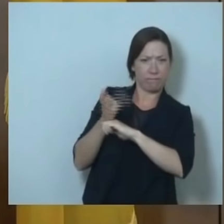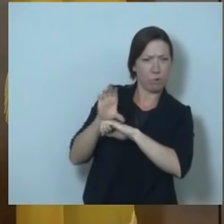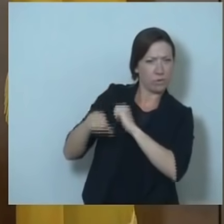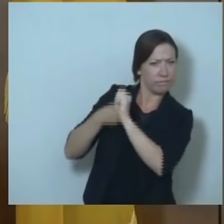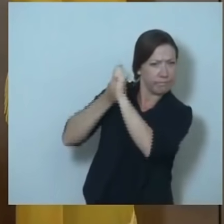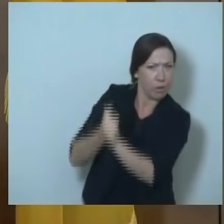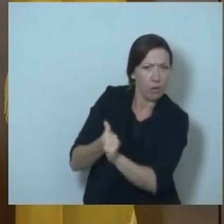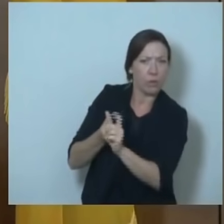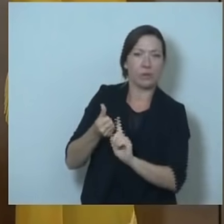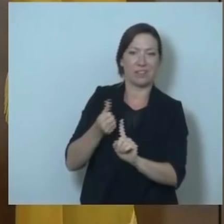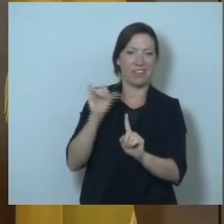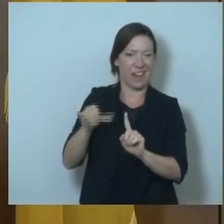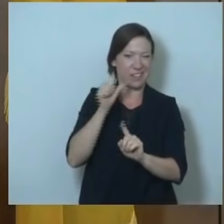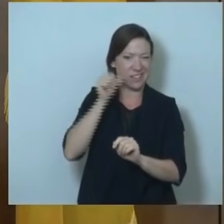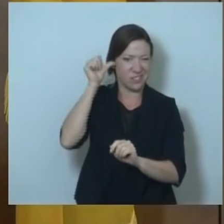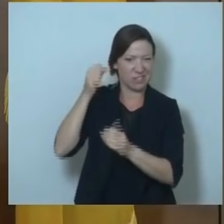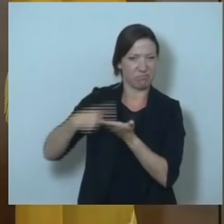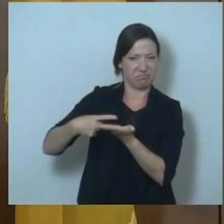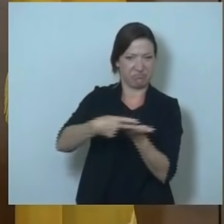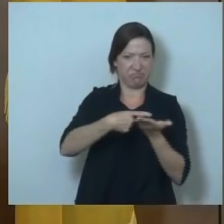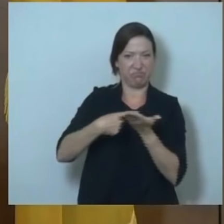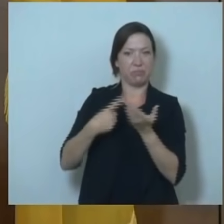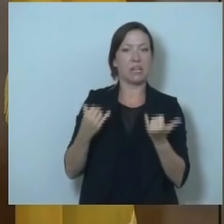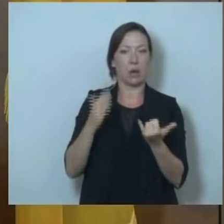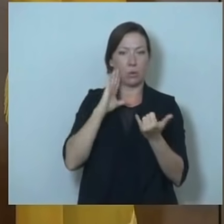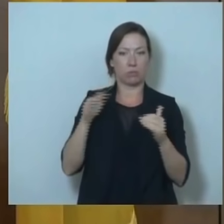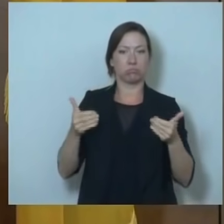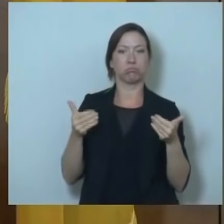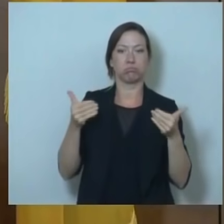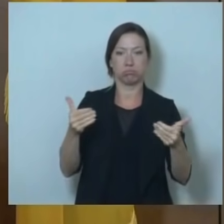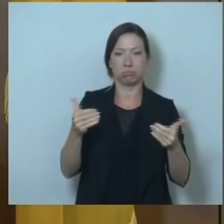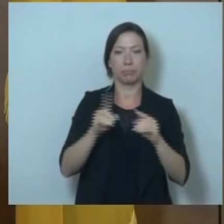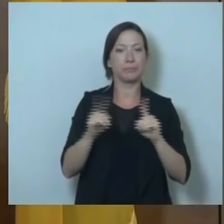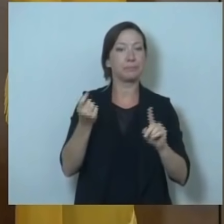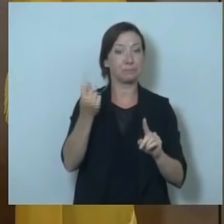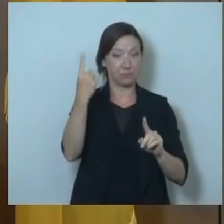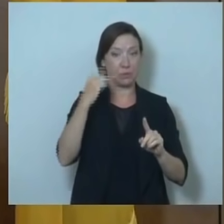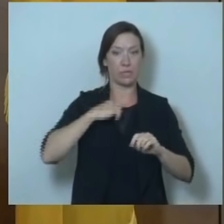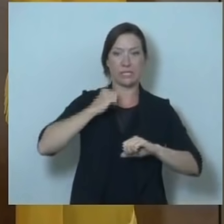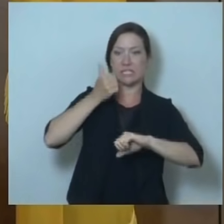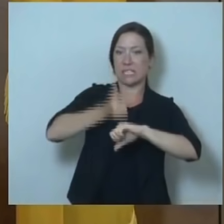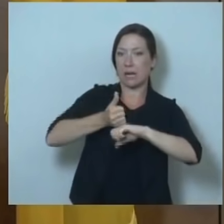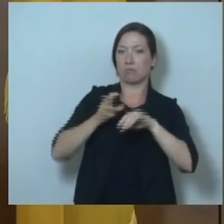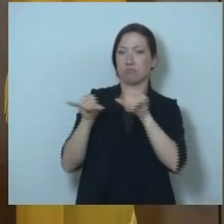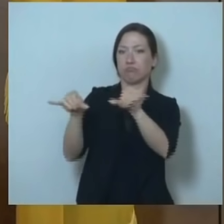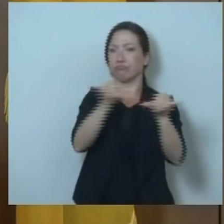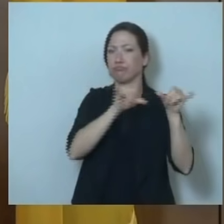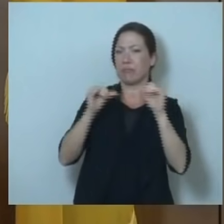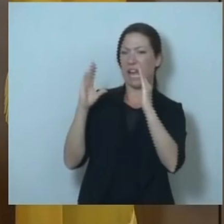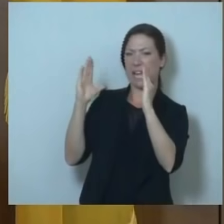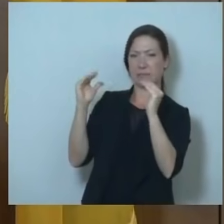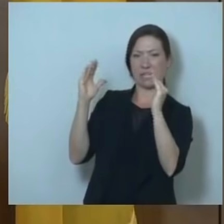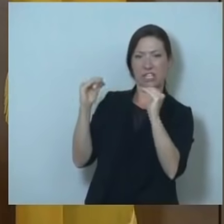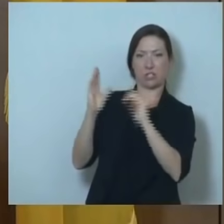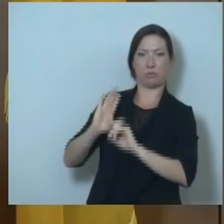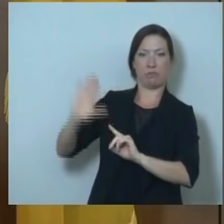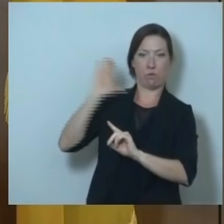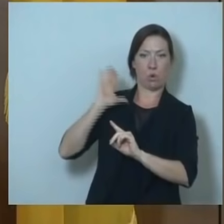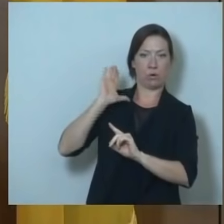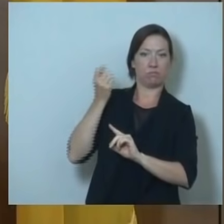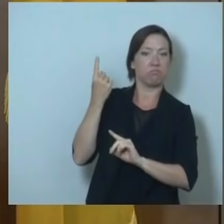and we're moving forward. But we did set those expectations early on. We didn't require it while we kept